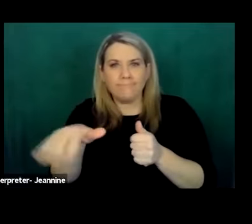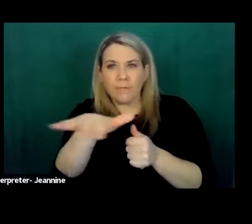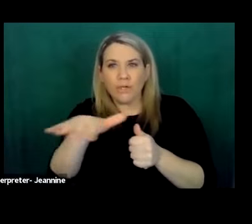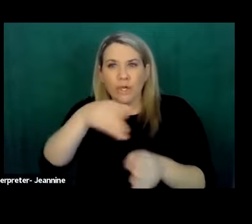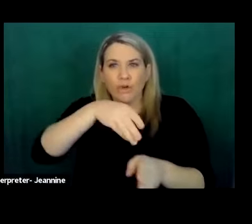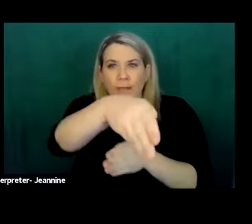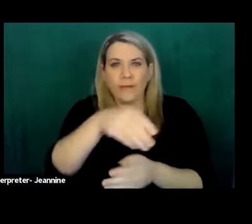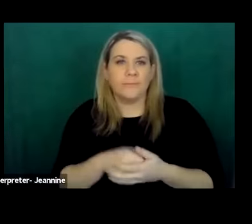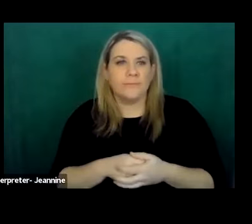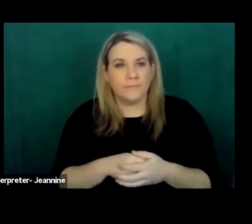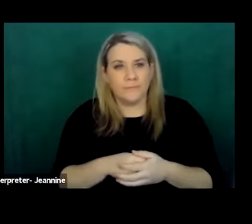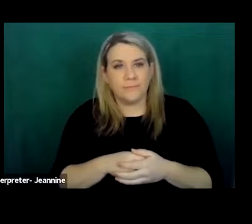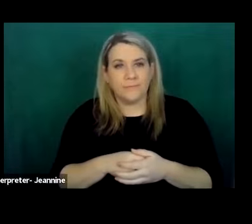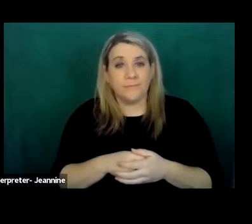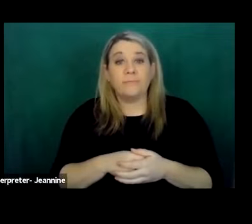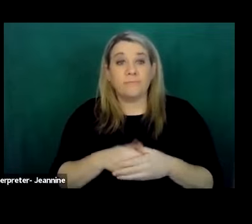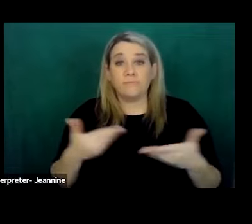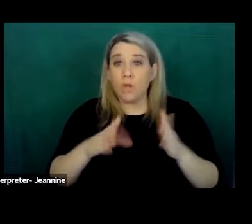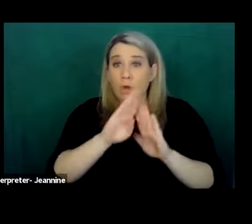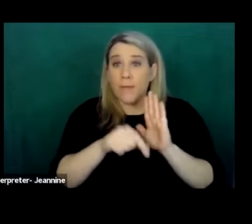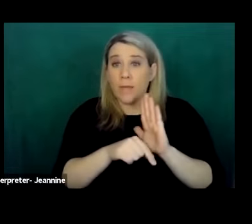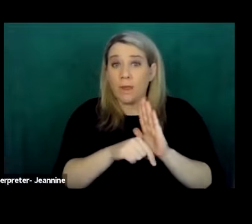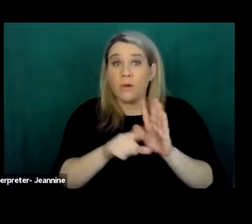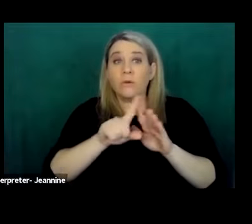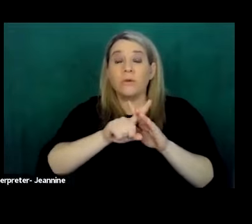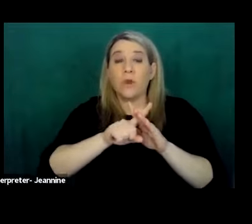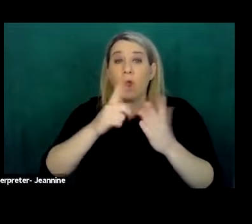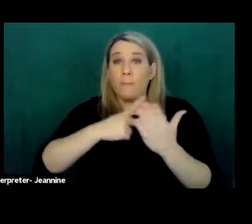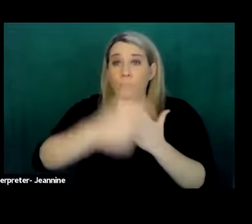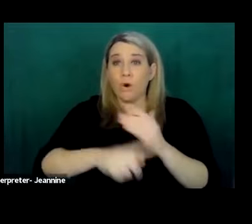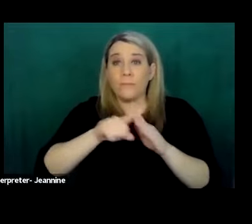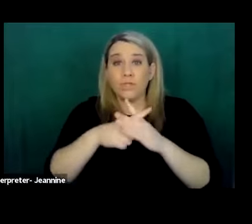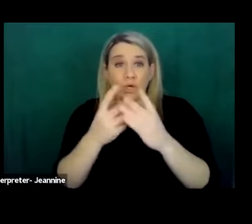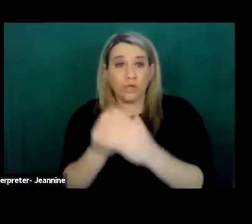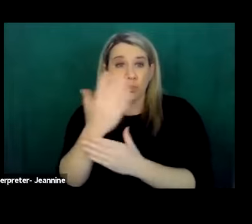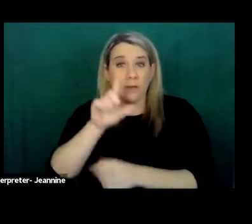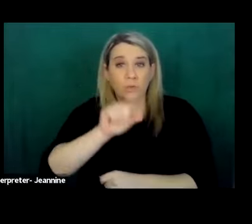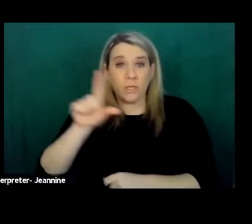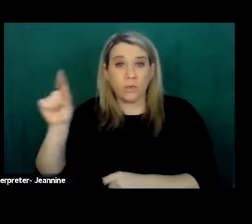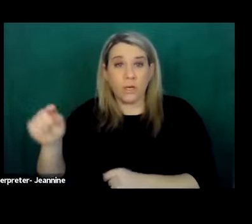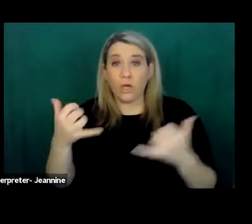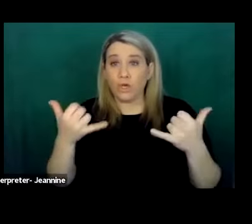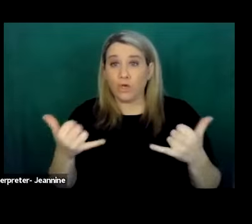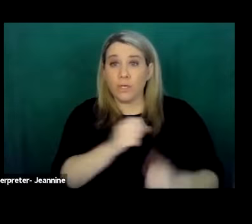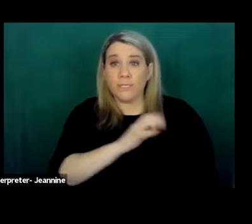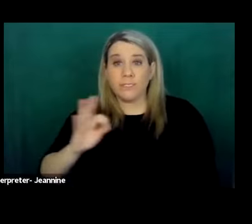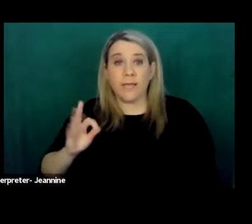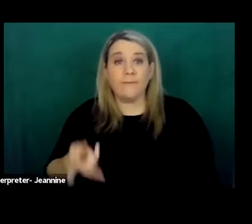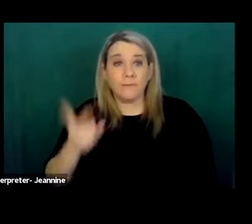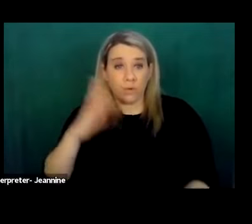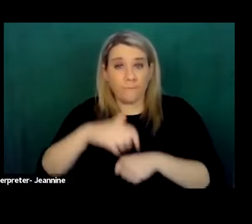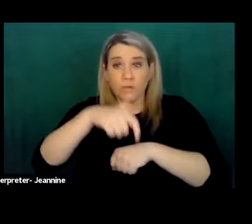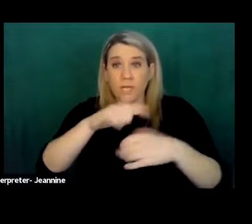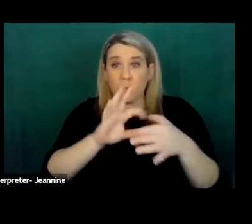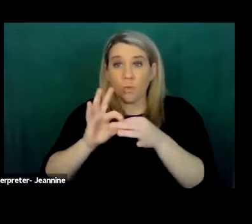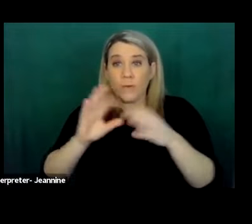So our background, so our program launched in spring of 2020, and our current staffing includes 2 full-time